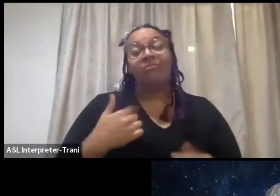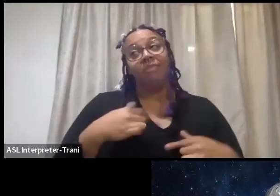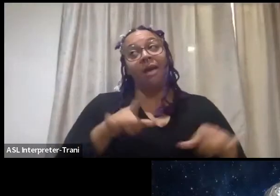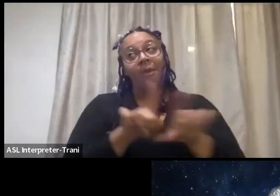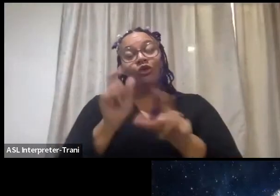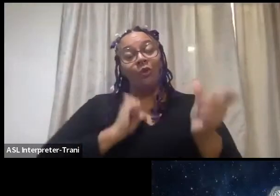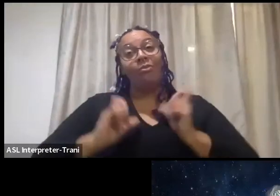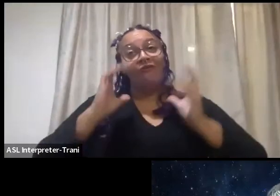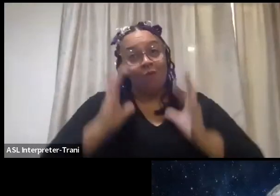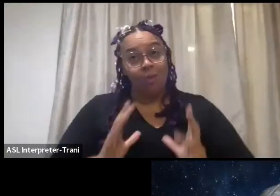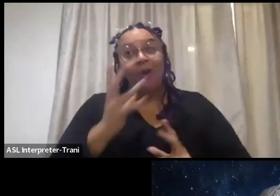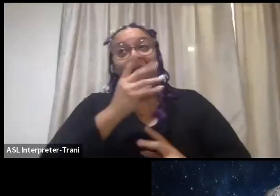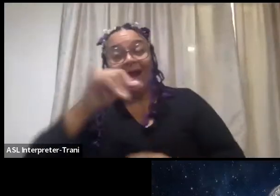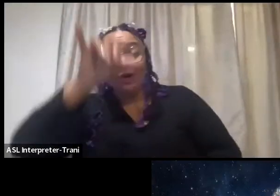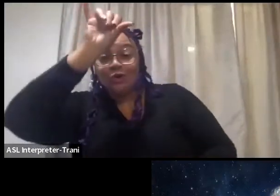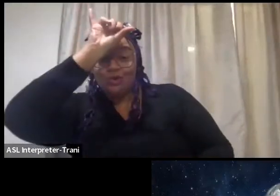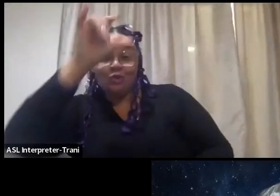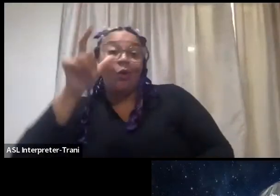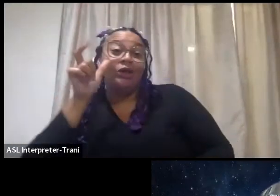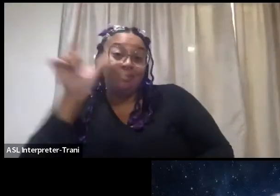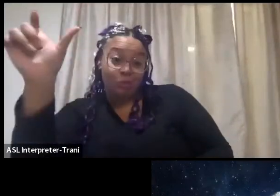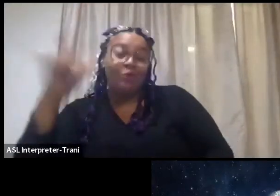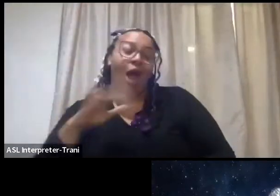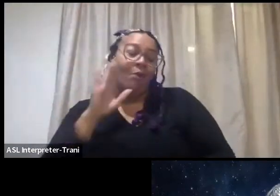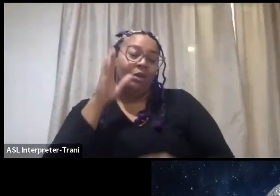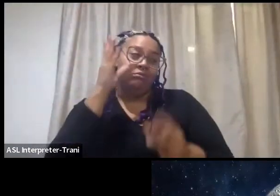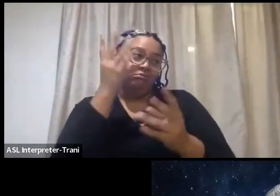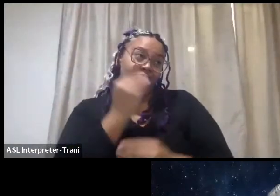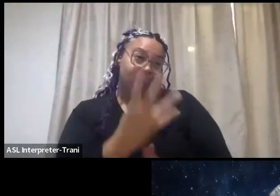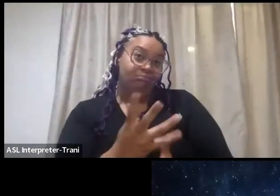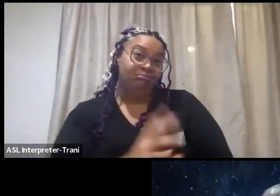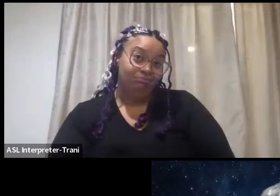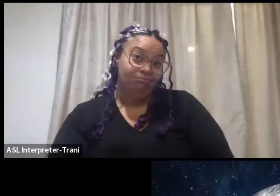Taurus moon. I will fess that up, you know.